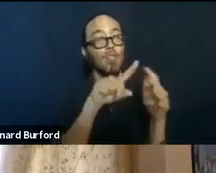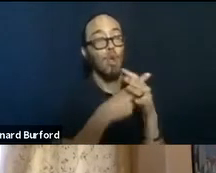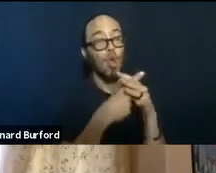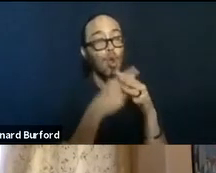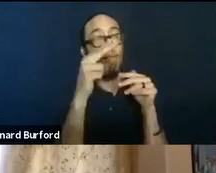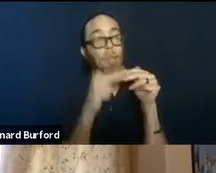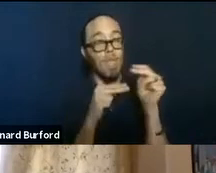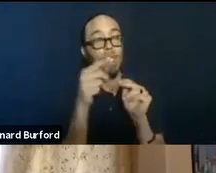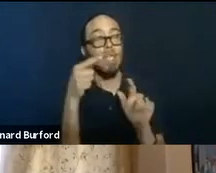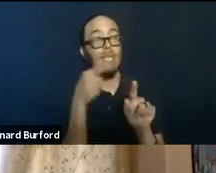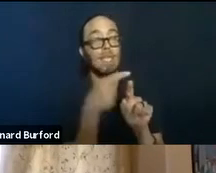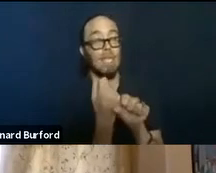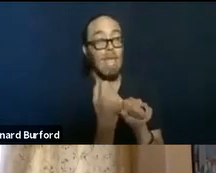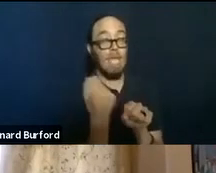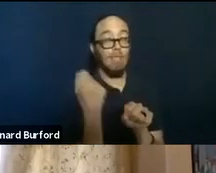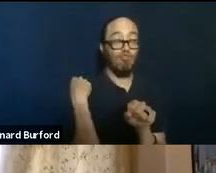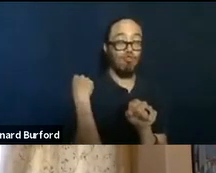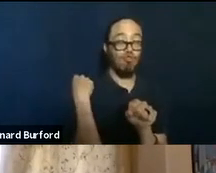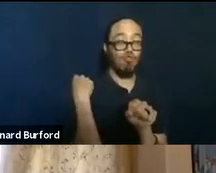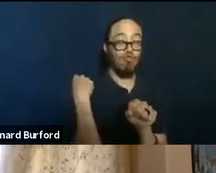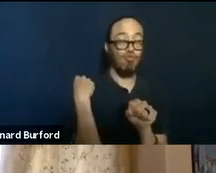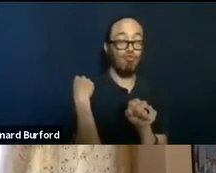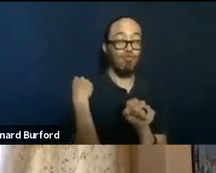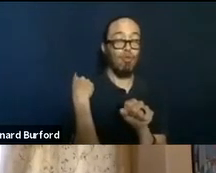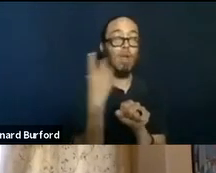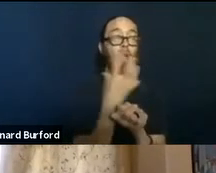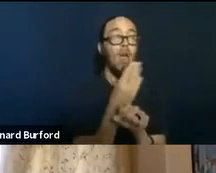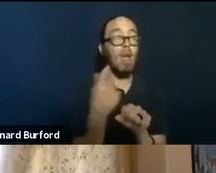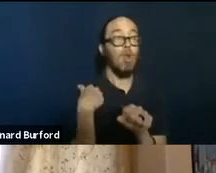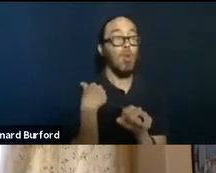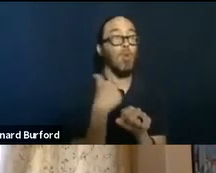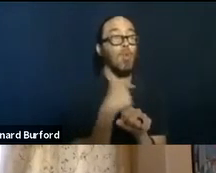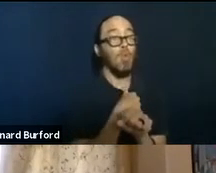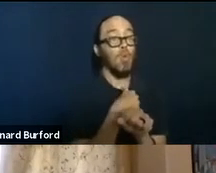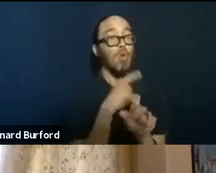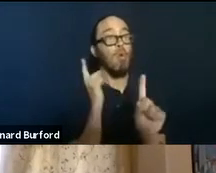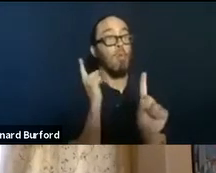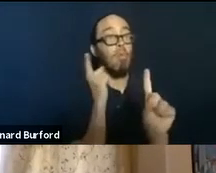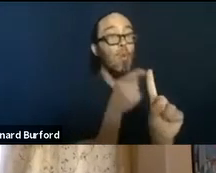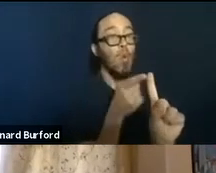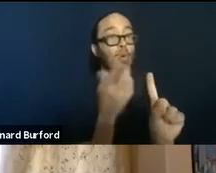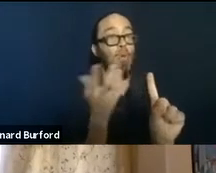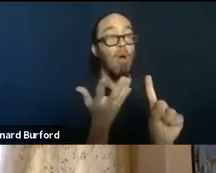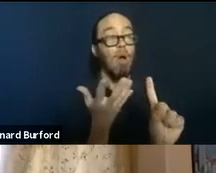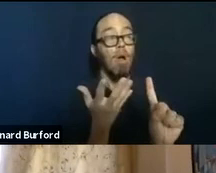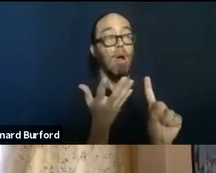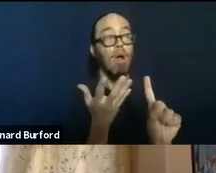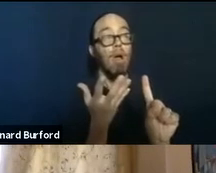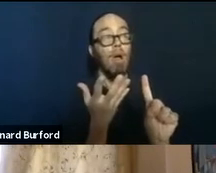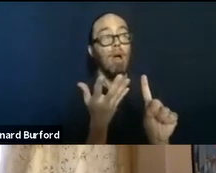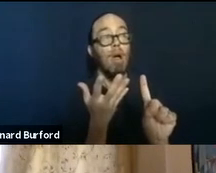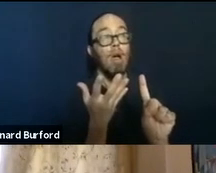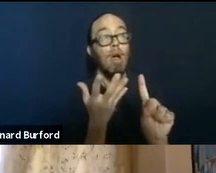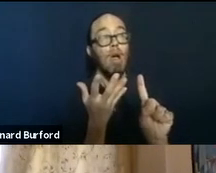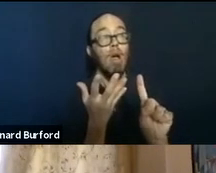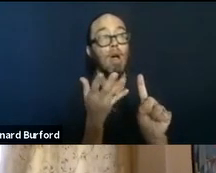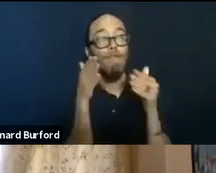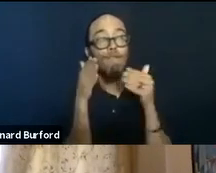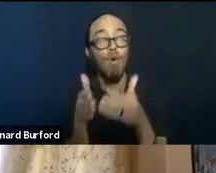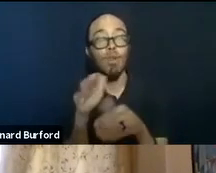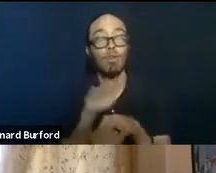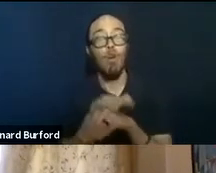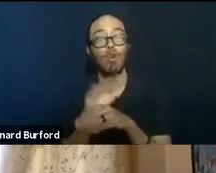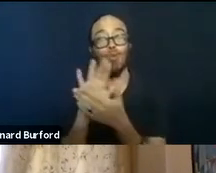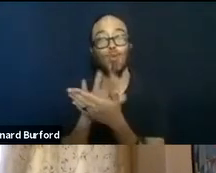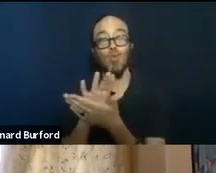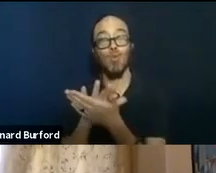this last year, and we intended on focusing first on schools. We have